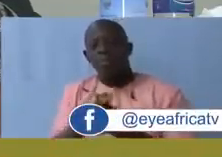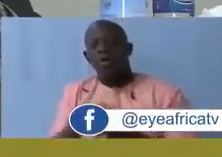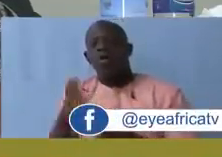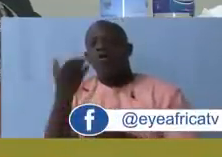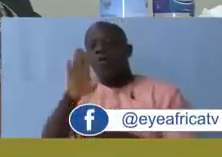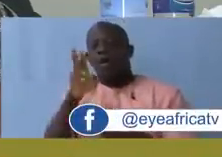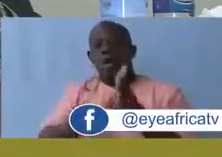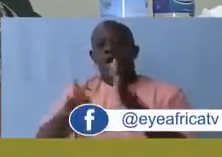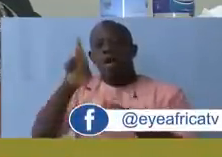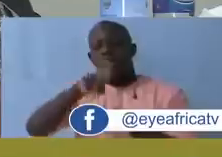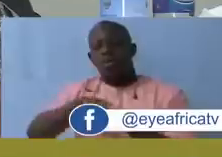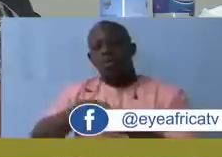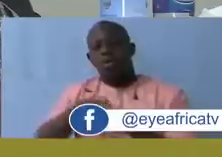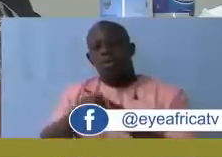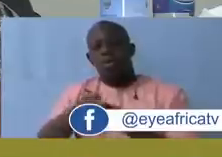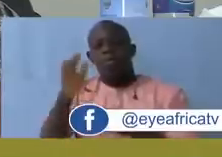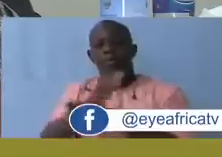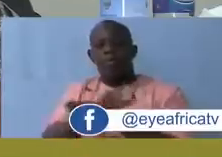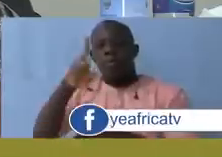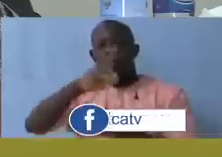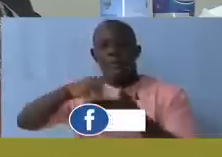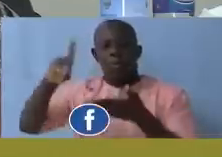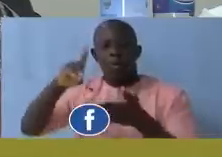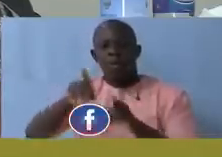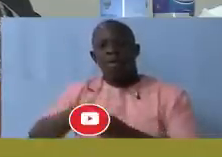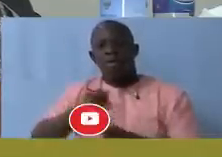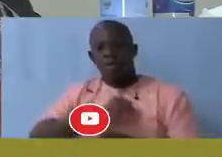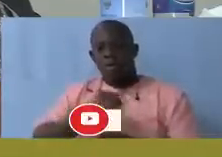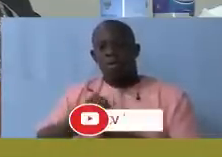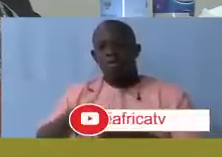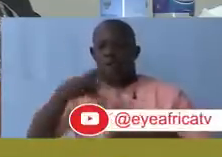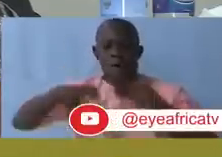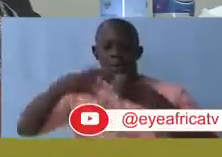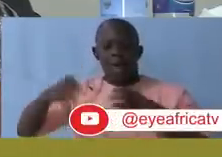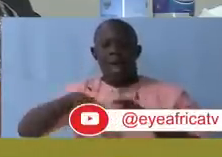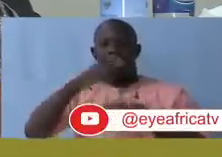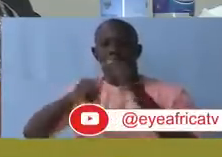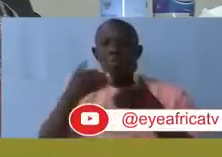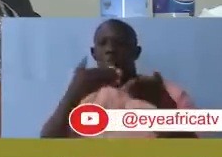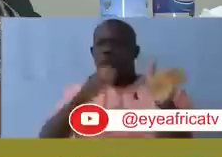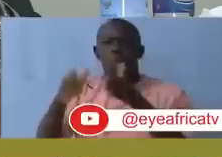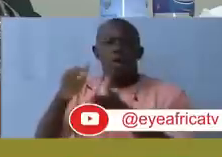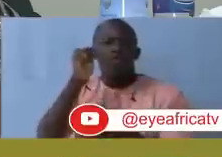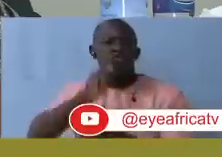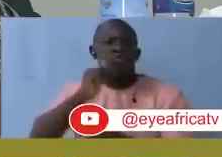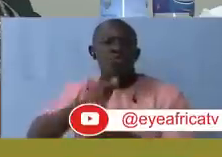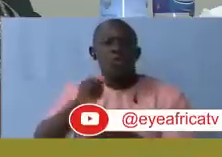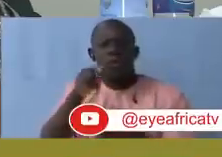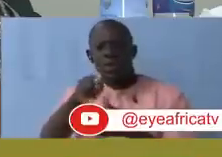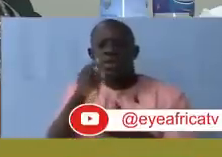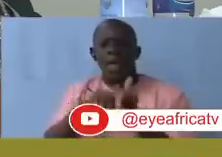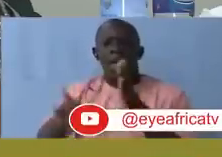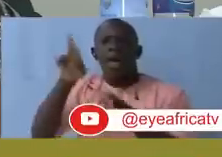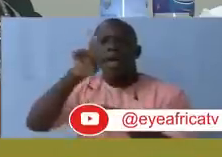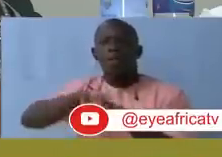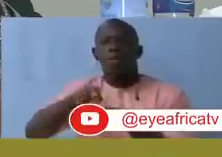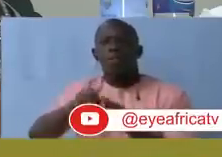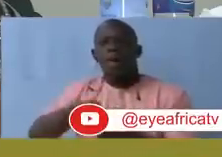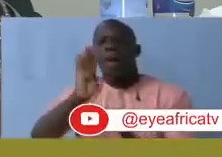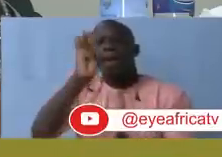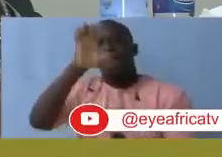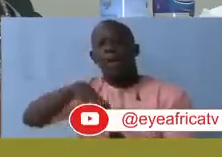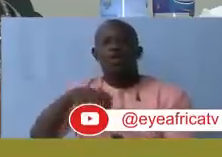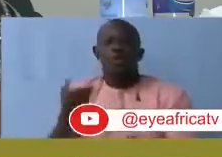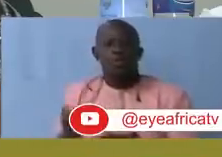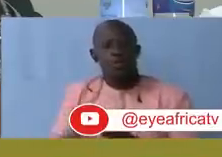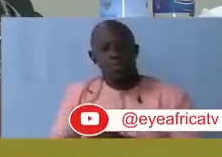the report that was provided, they protested the way it was used by Banjul.